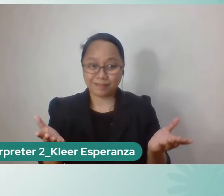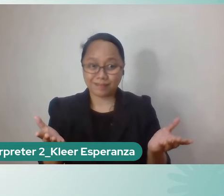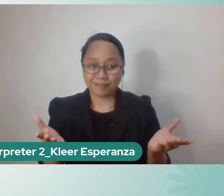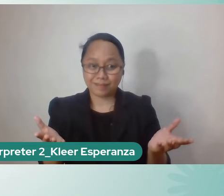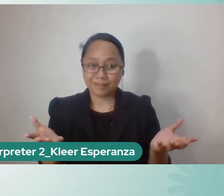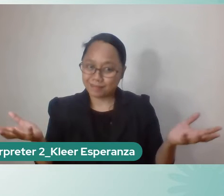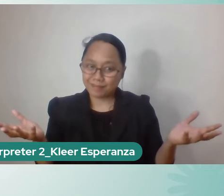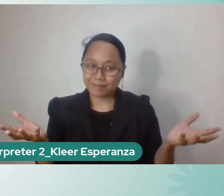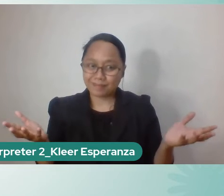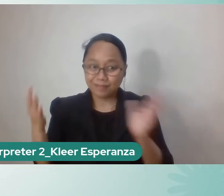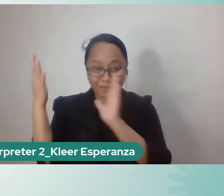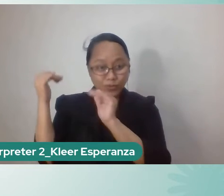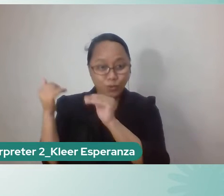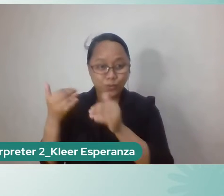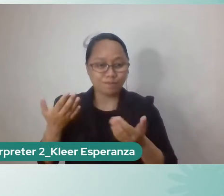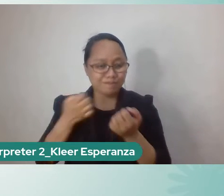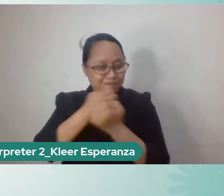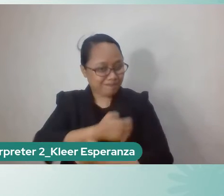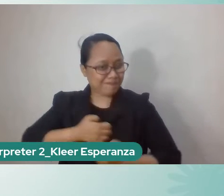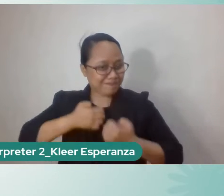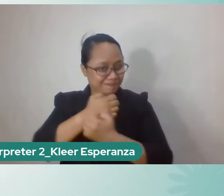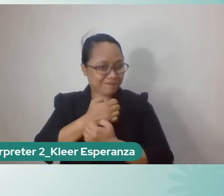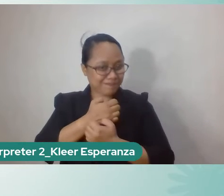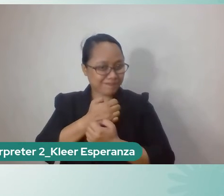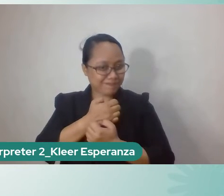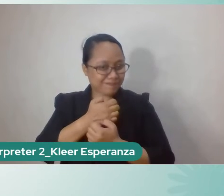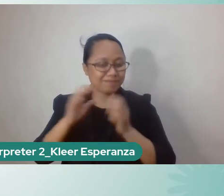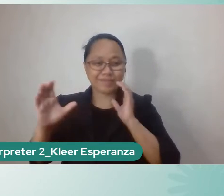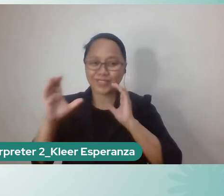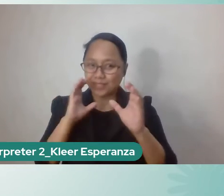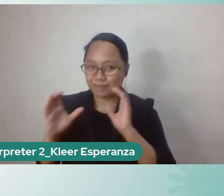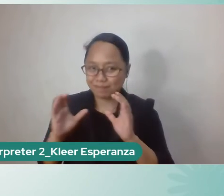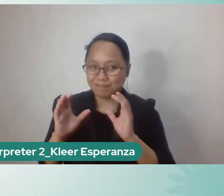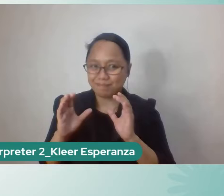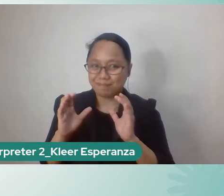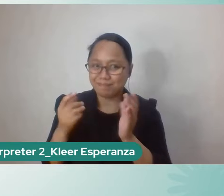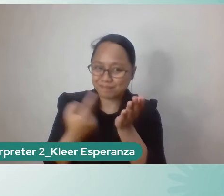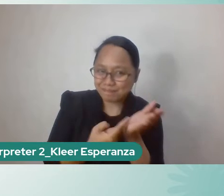I hope you enjoyed our quick talk with Dr. Veronica.